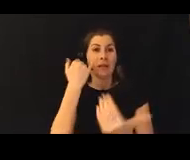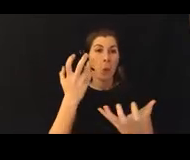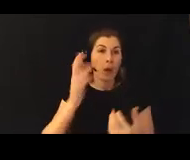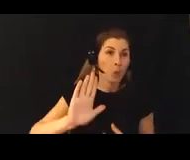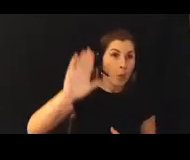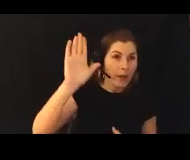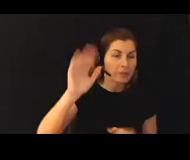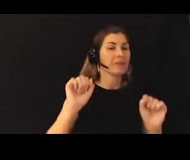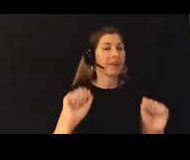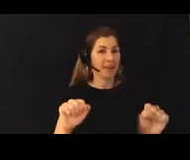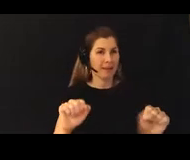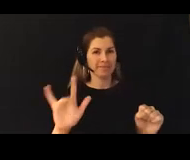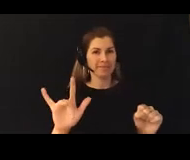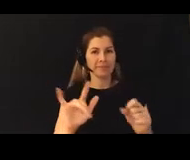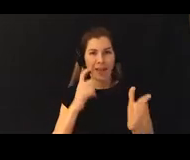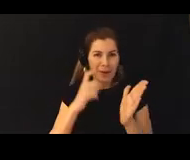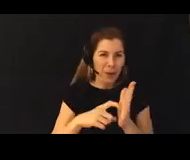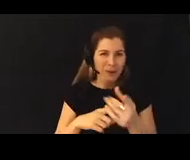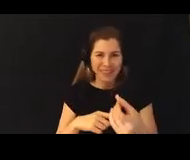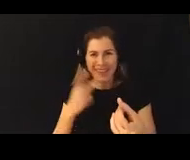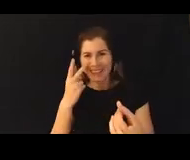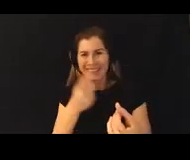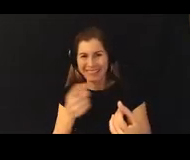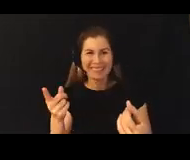that. Great, I see some hands going up.